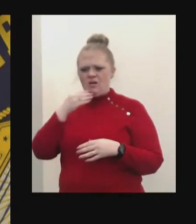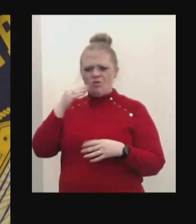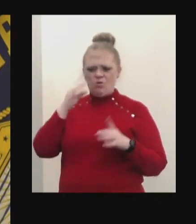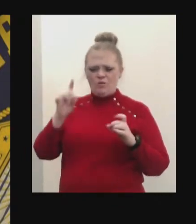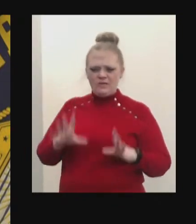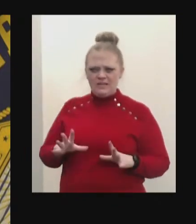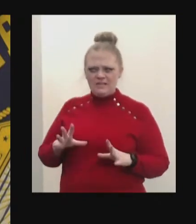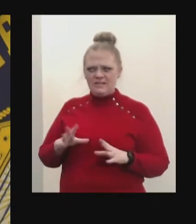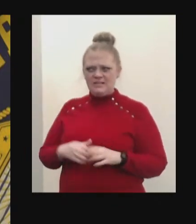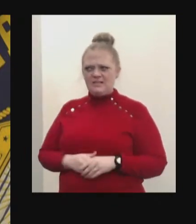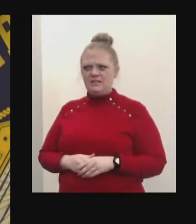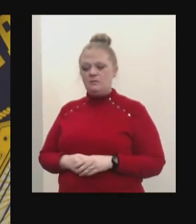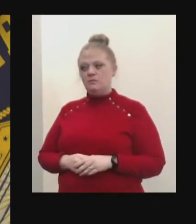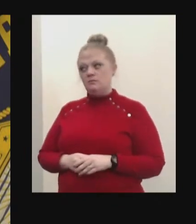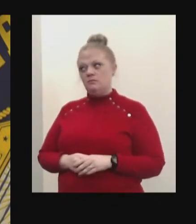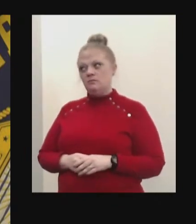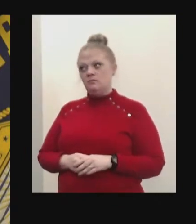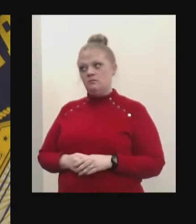and